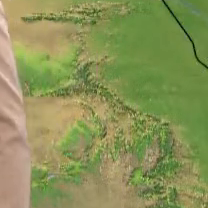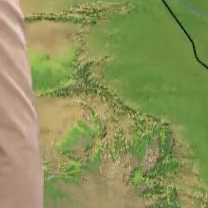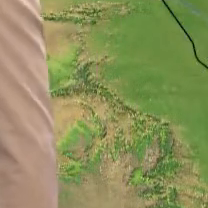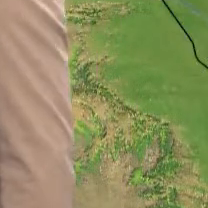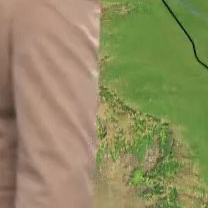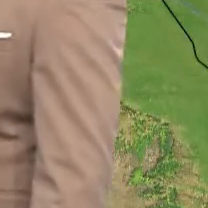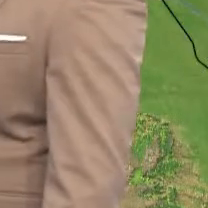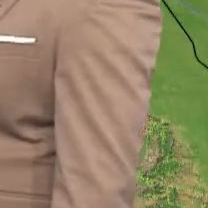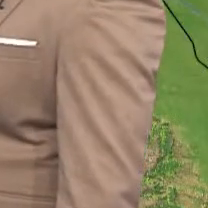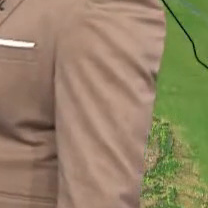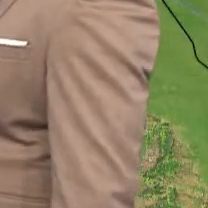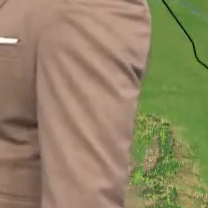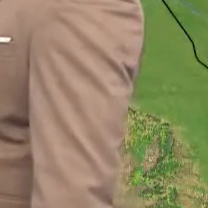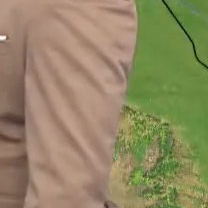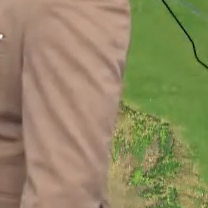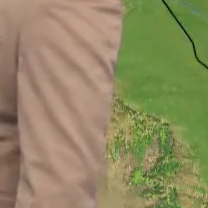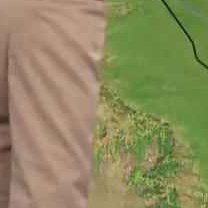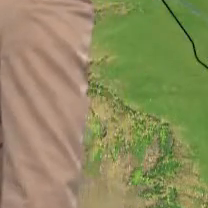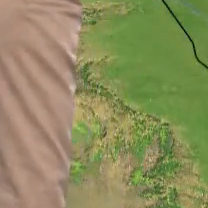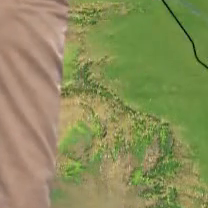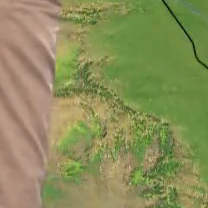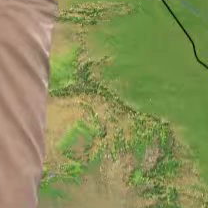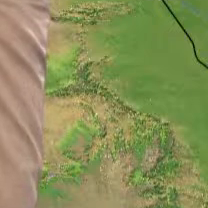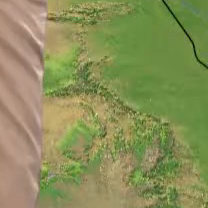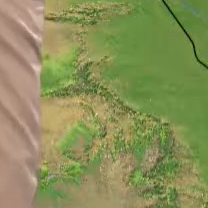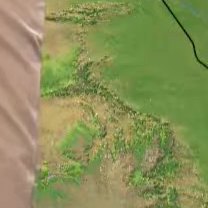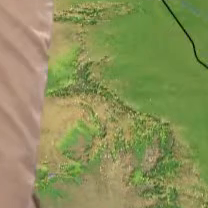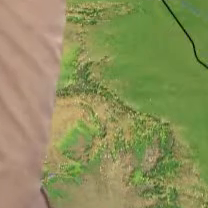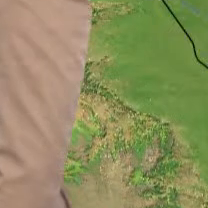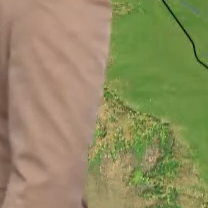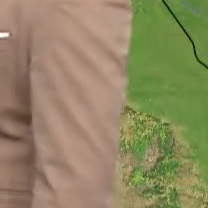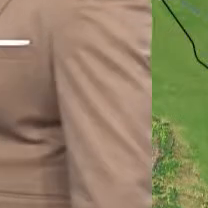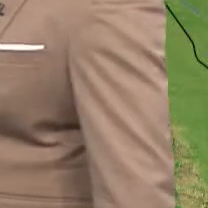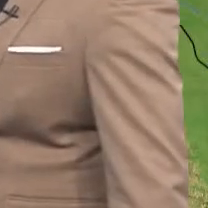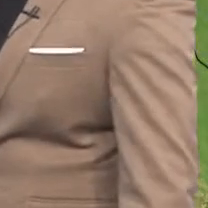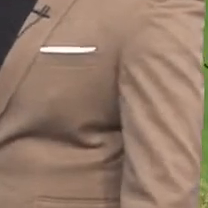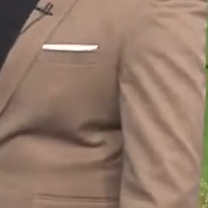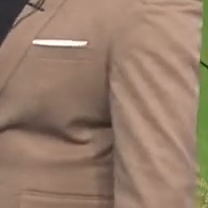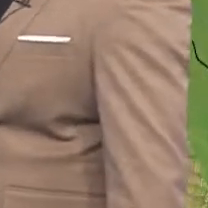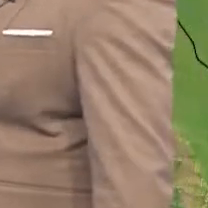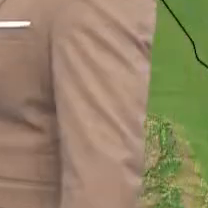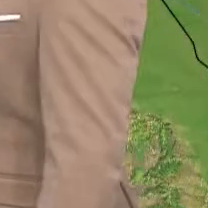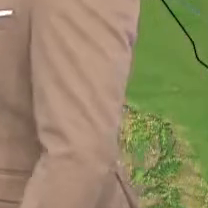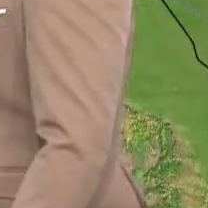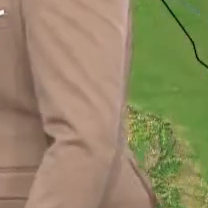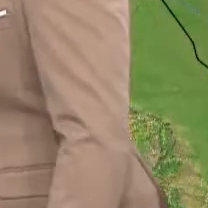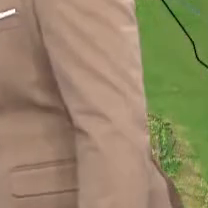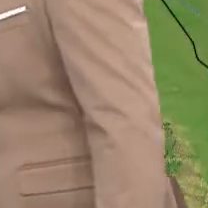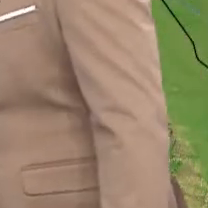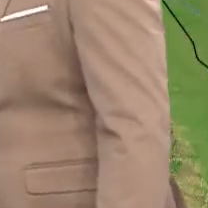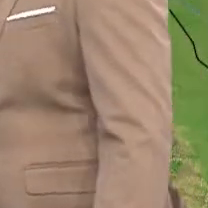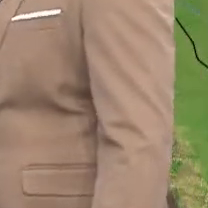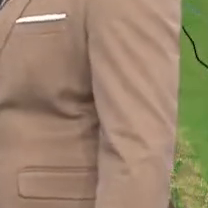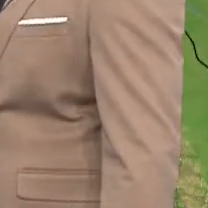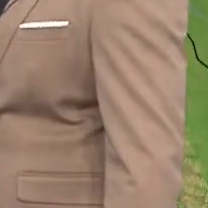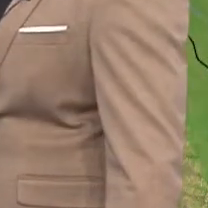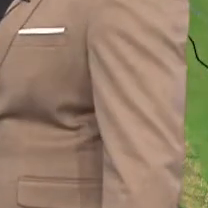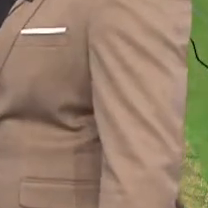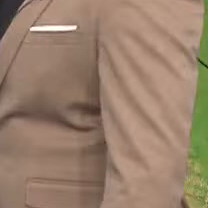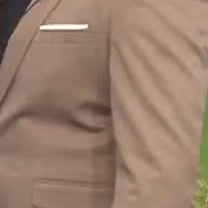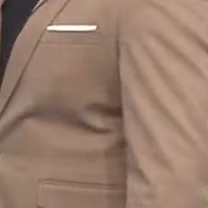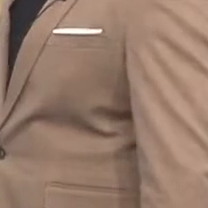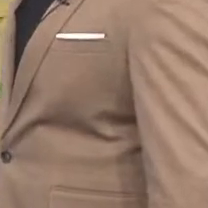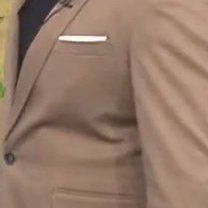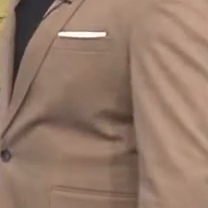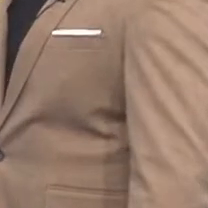warm temperatures with minimums ranging from 16 to 19 degrees Celsius. In the afternoon, cold temperatures are expected